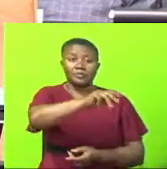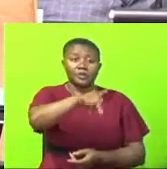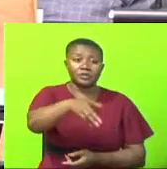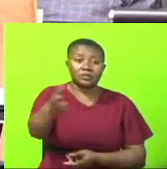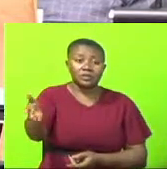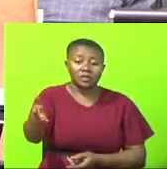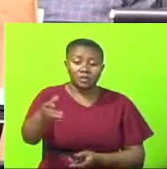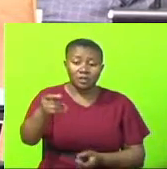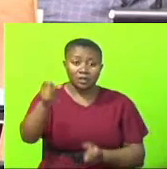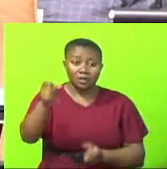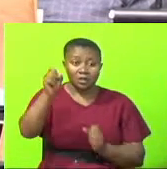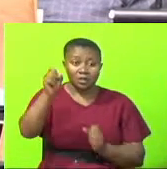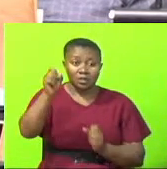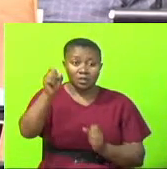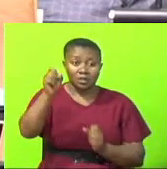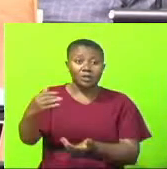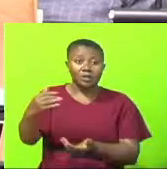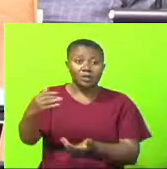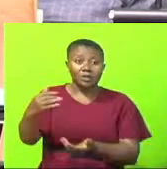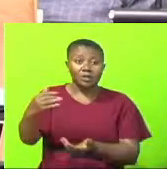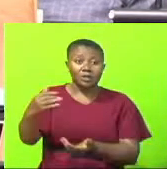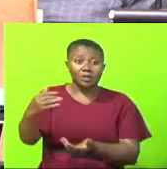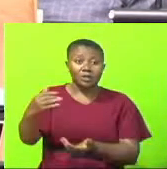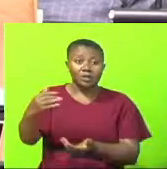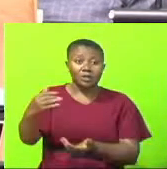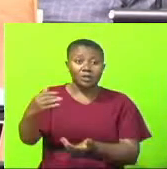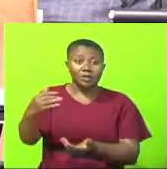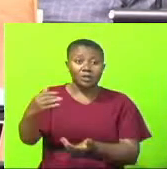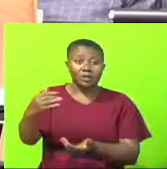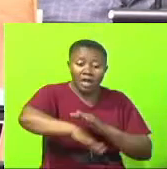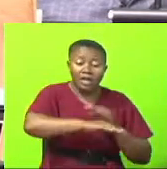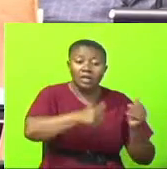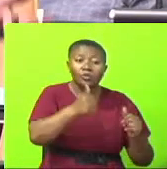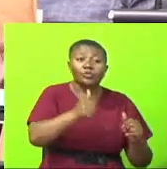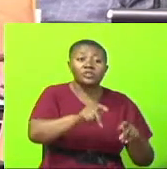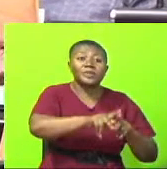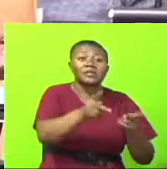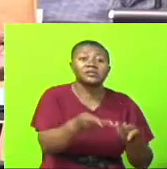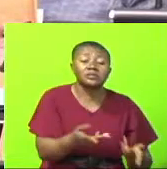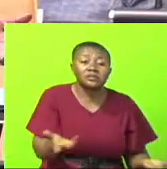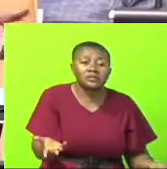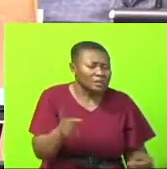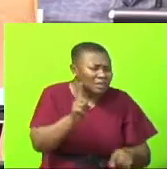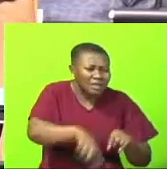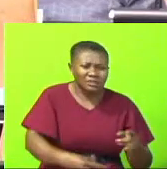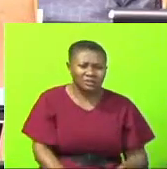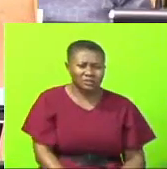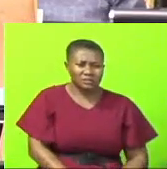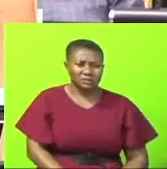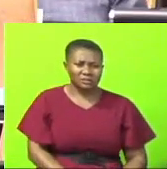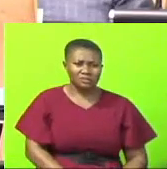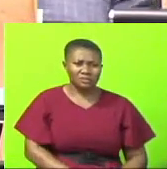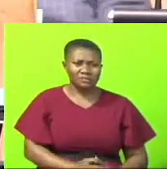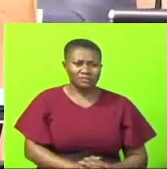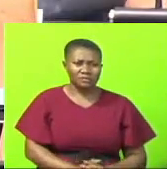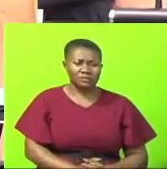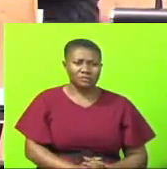allocate resources to those who have left their party and are standing independent? They will not. So common